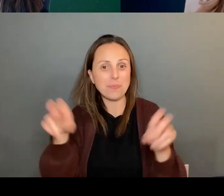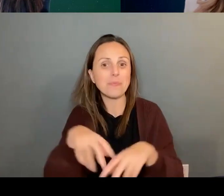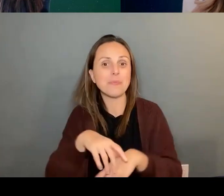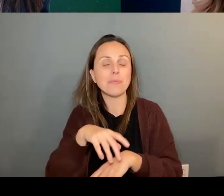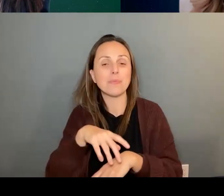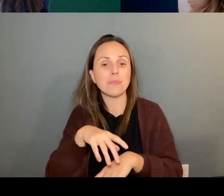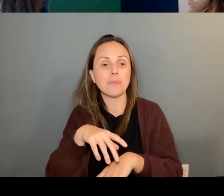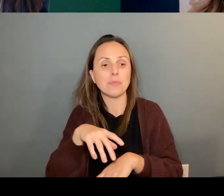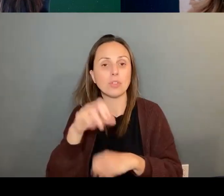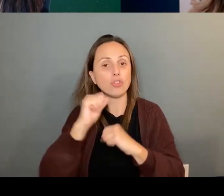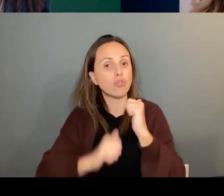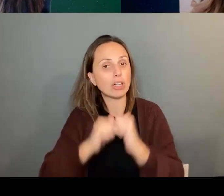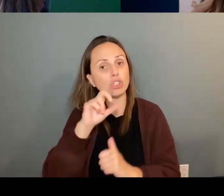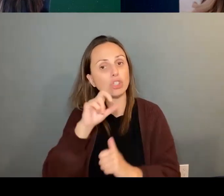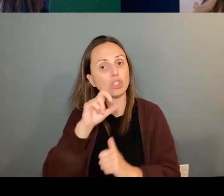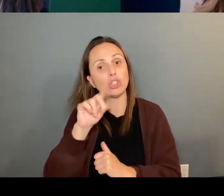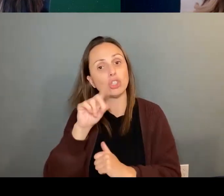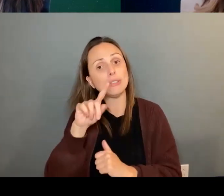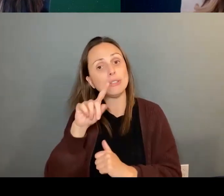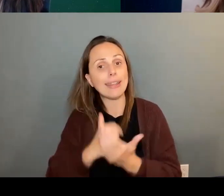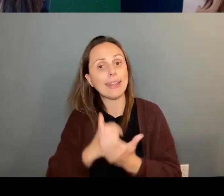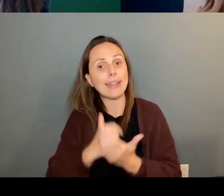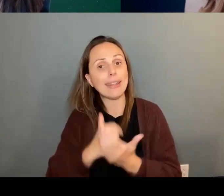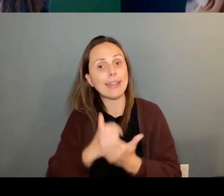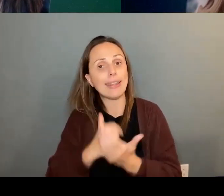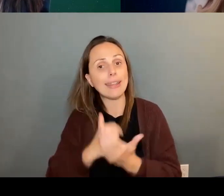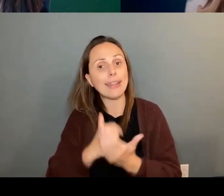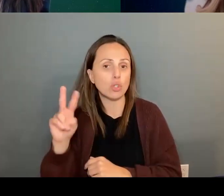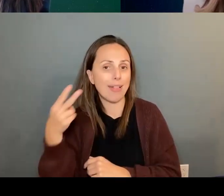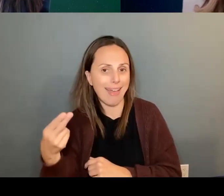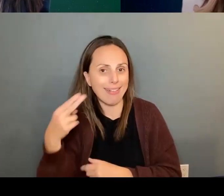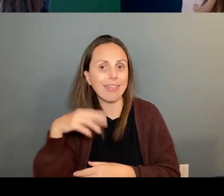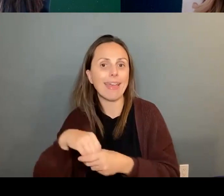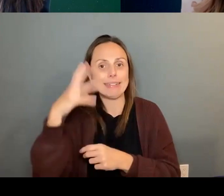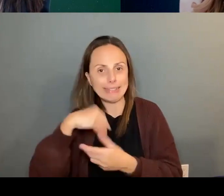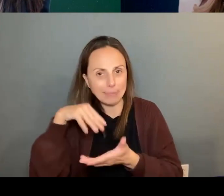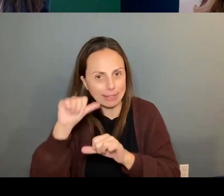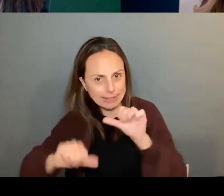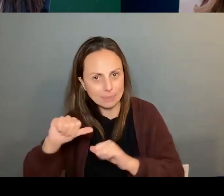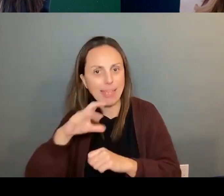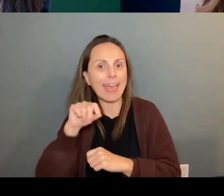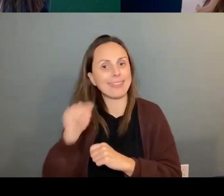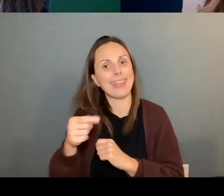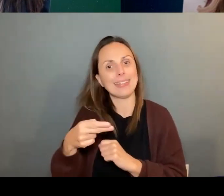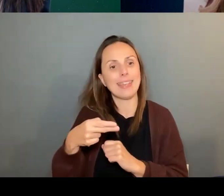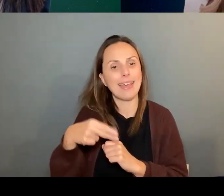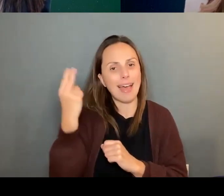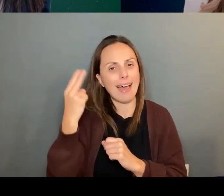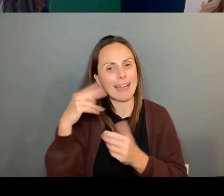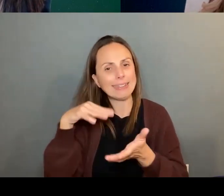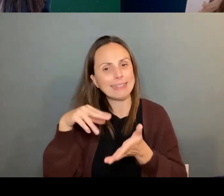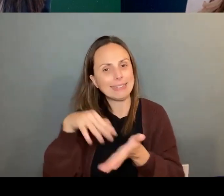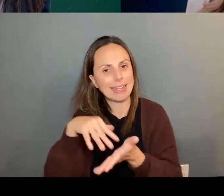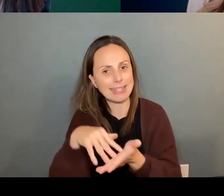is entitled Structured Data Collection Through Virtual Health in Sleep Assessments and This Hi-Fi Study.